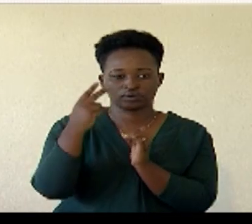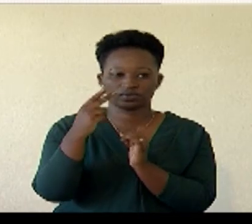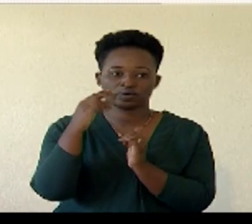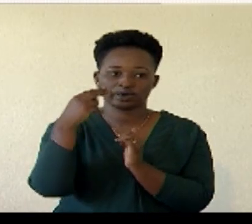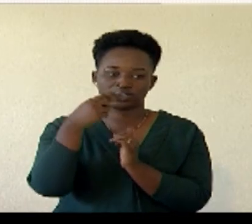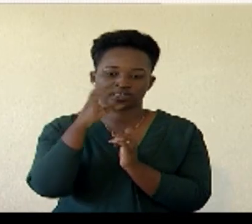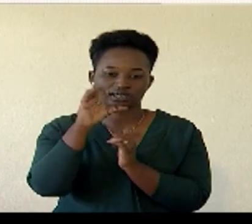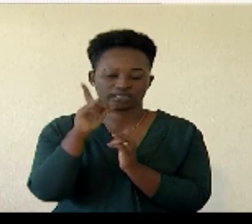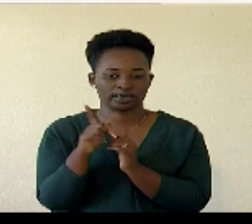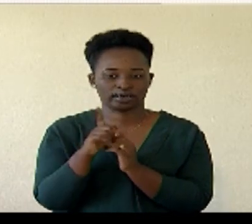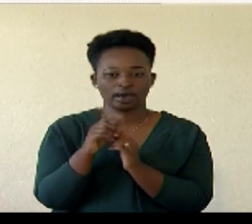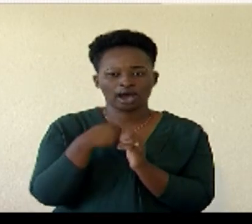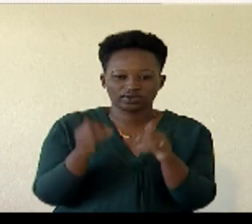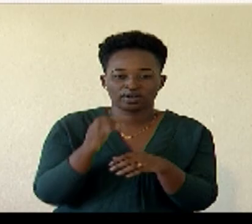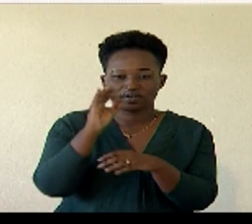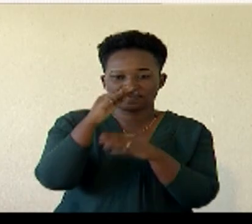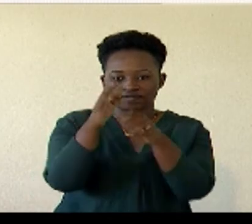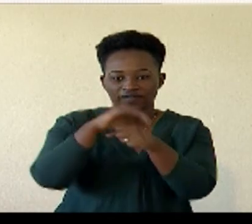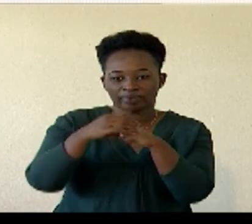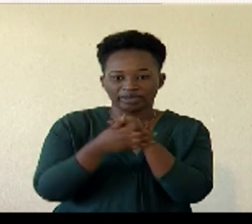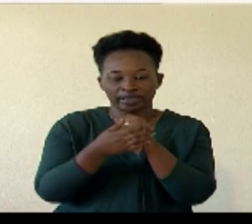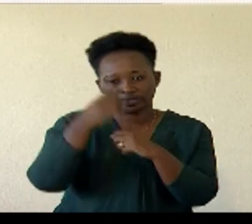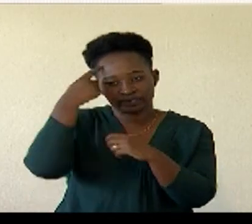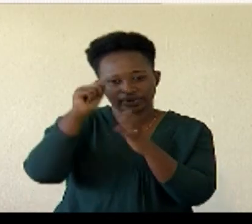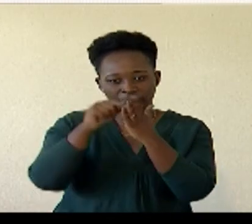question. I hope you have captured the question.